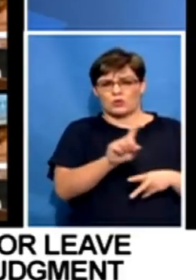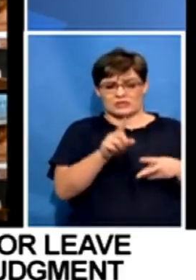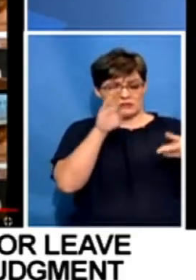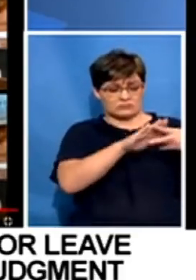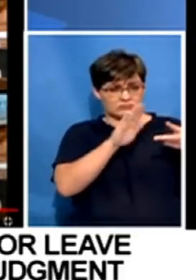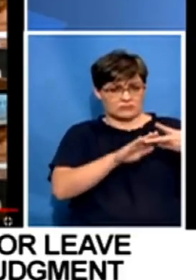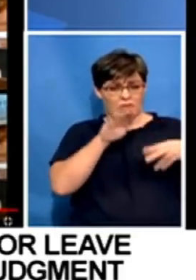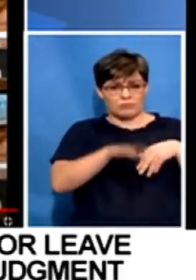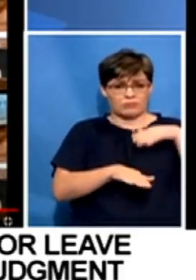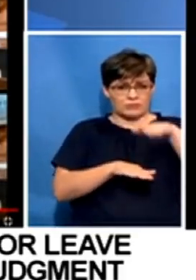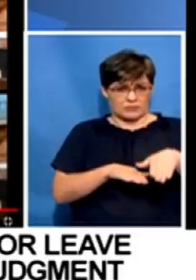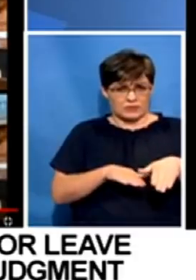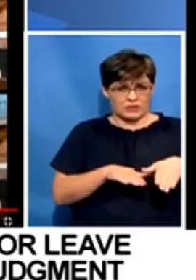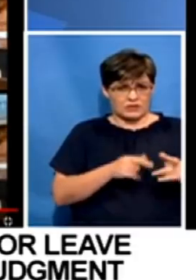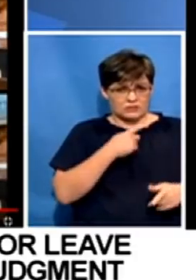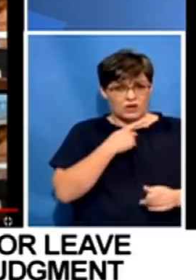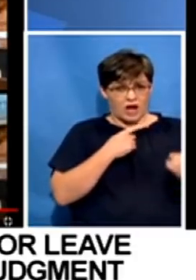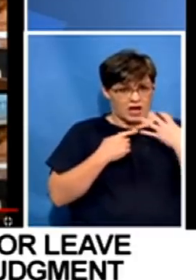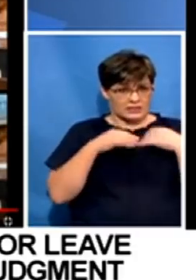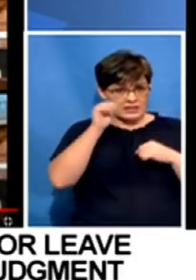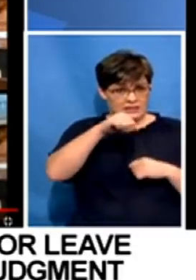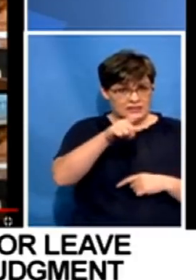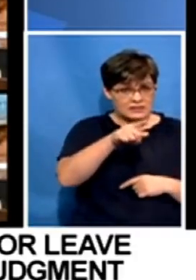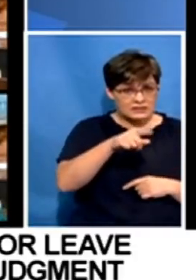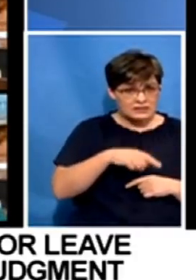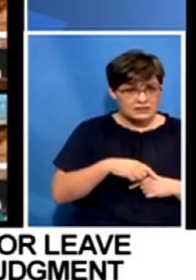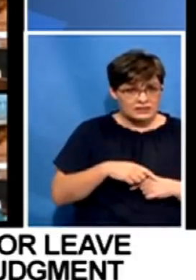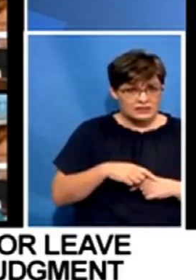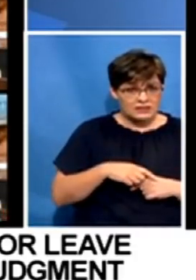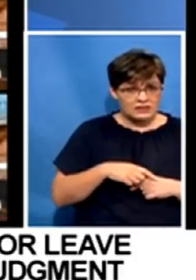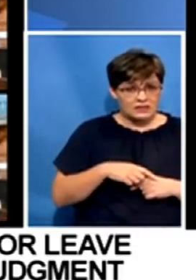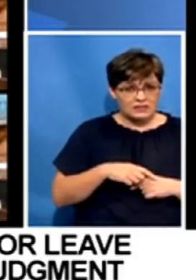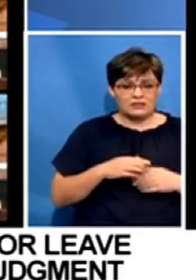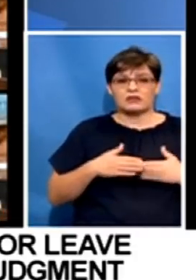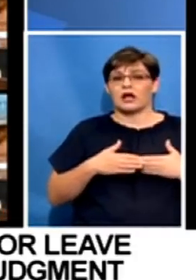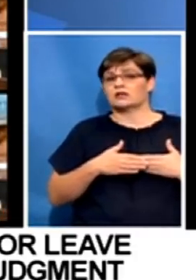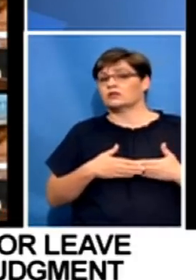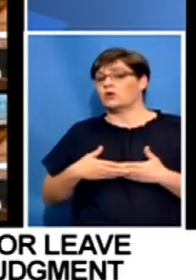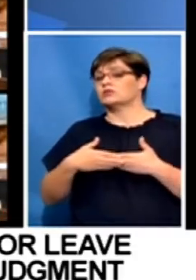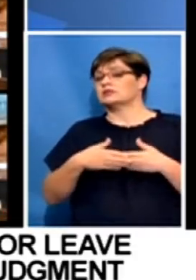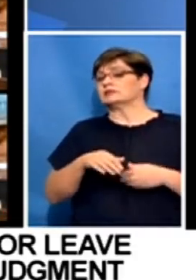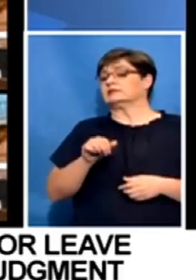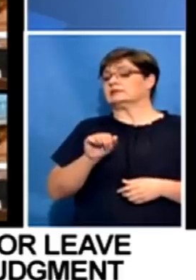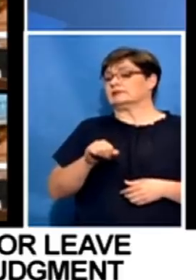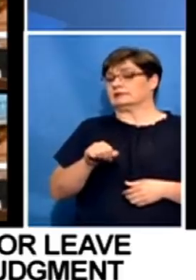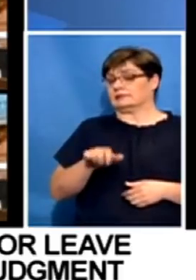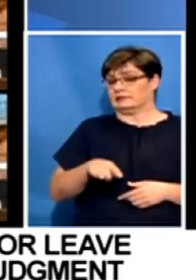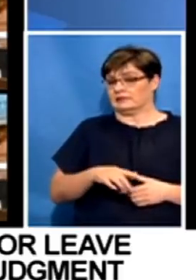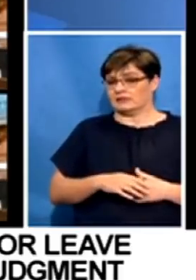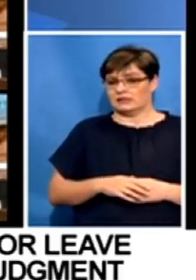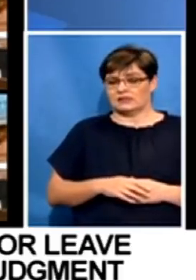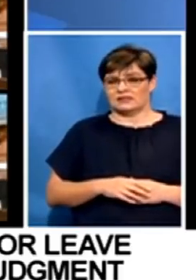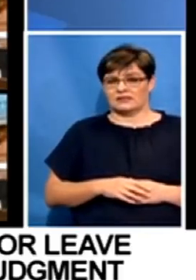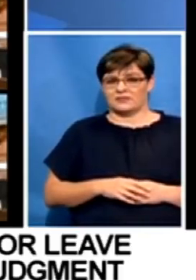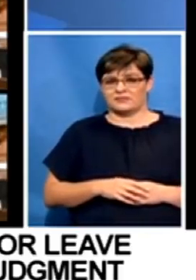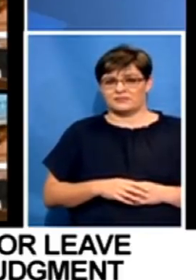yes. I'll cautiously say yes. Thank you. Now, let me take